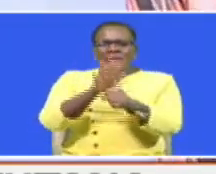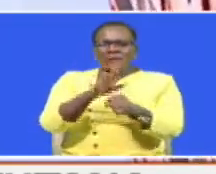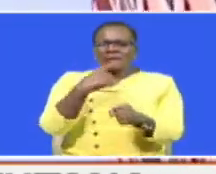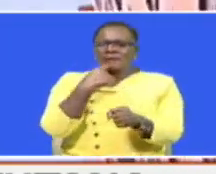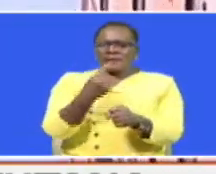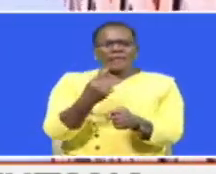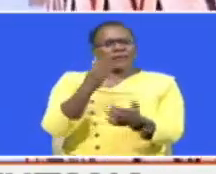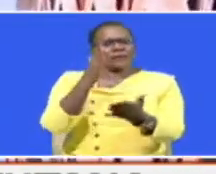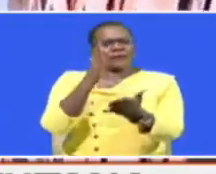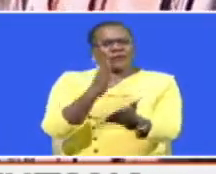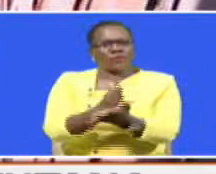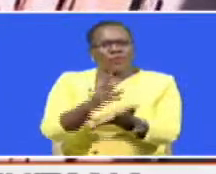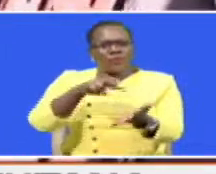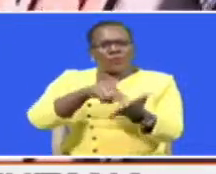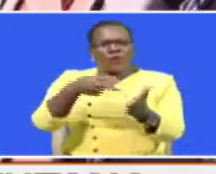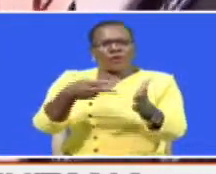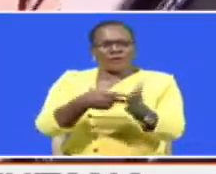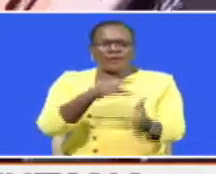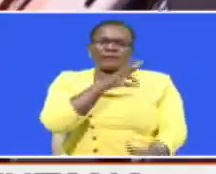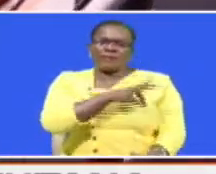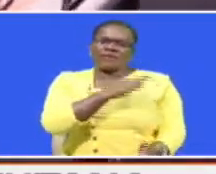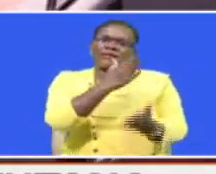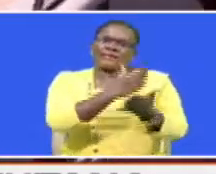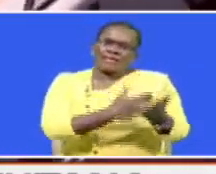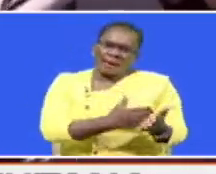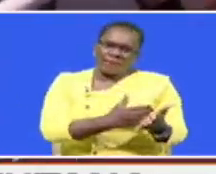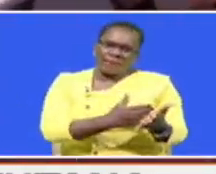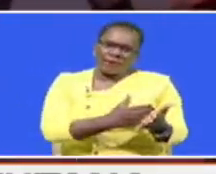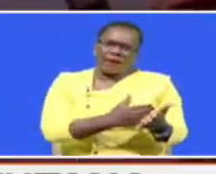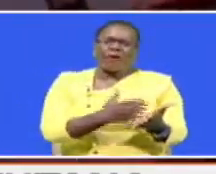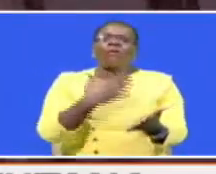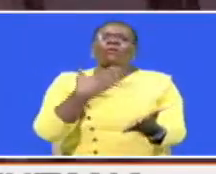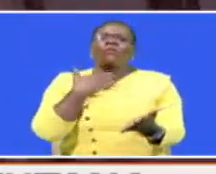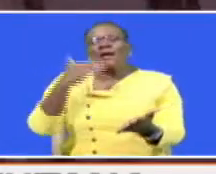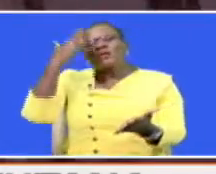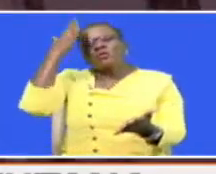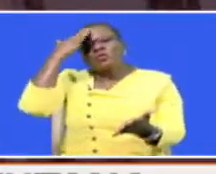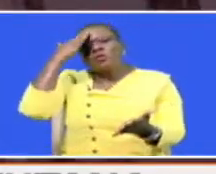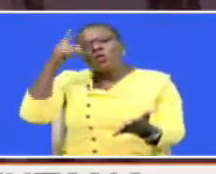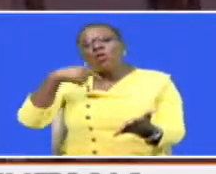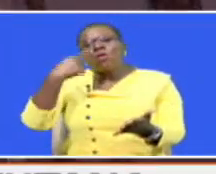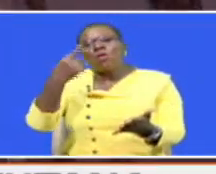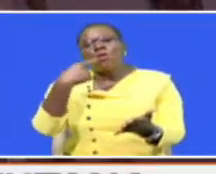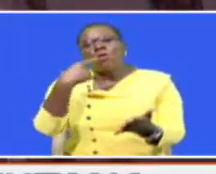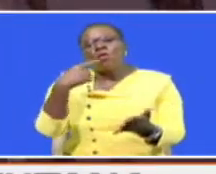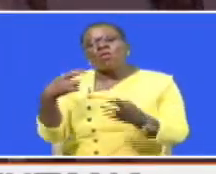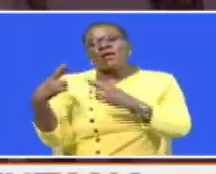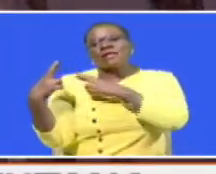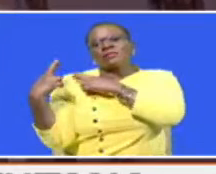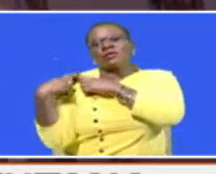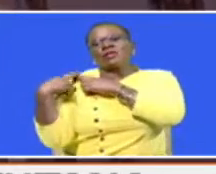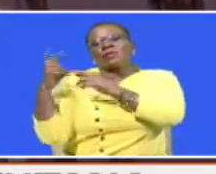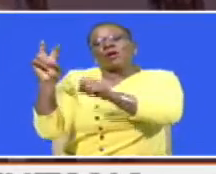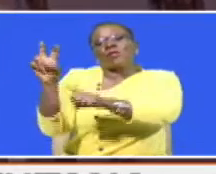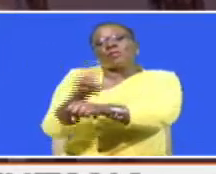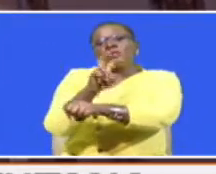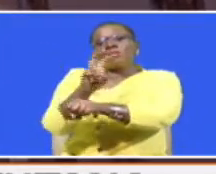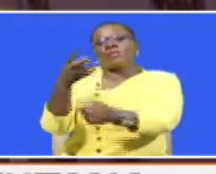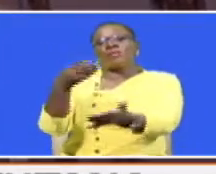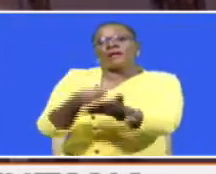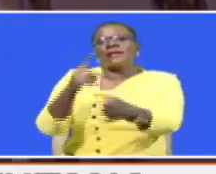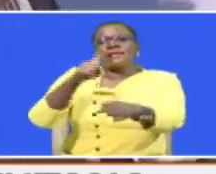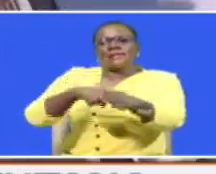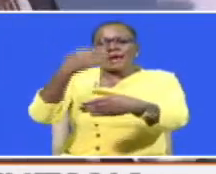wakisema licha ya kuwa mradi huo huenda kwa faidi baadhi ya Wakenya, wanataka kujua nani atakuwa anashikilia fedha hizo, mchakato wa